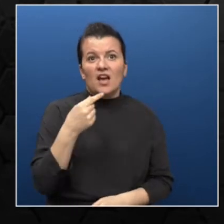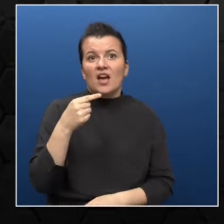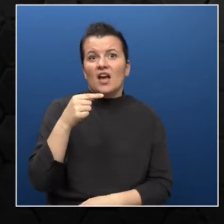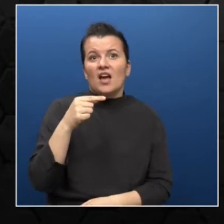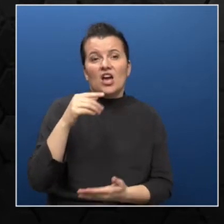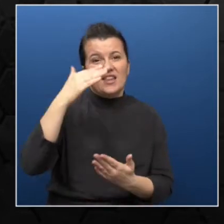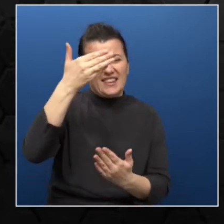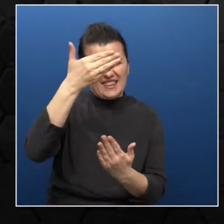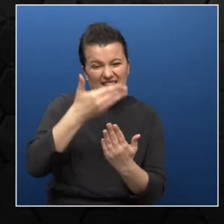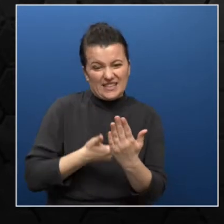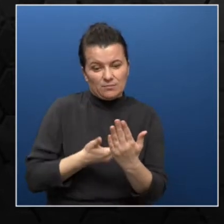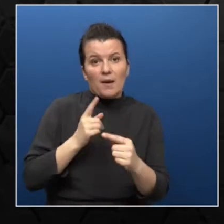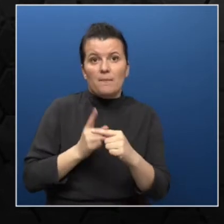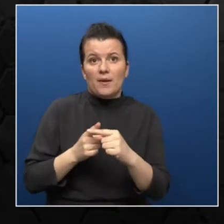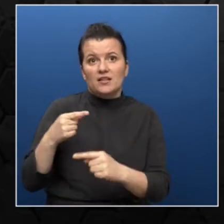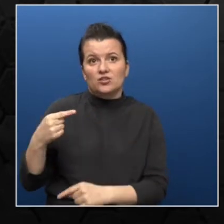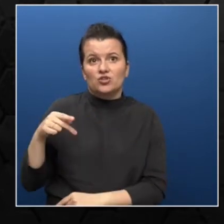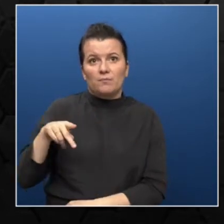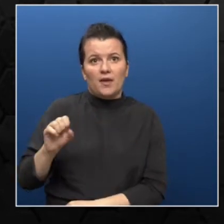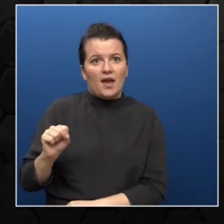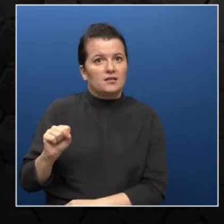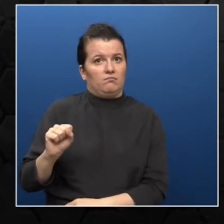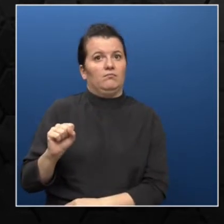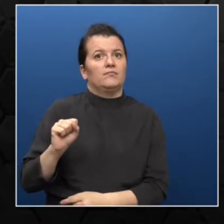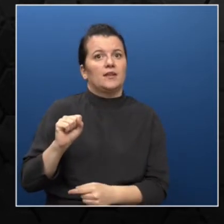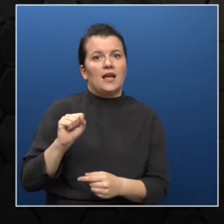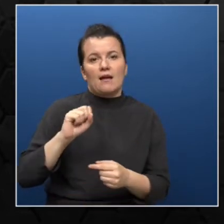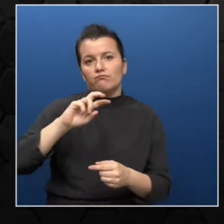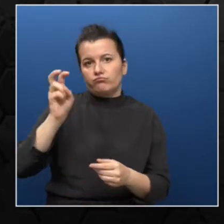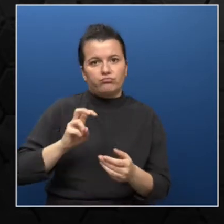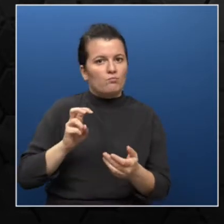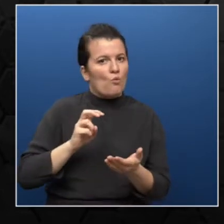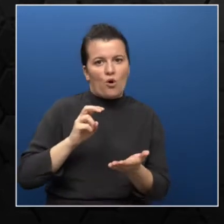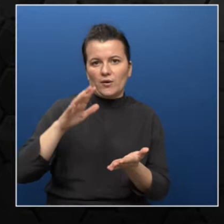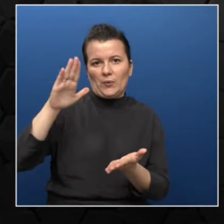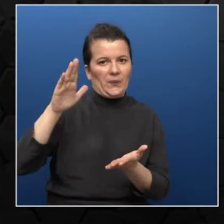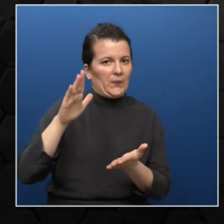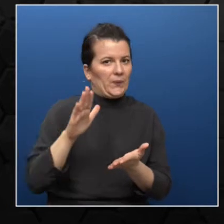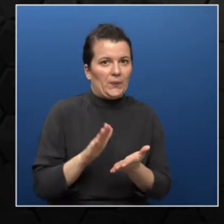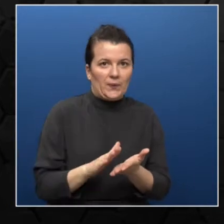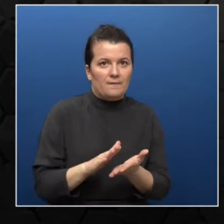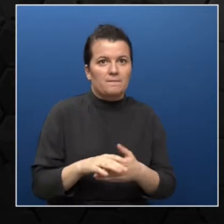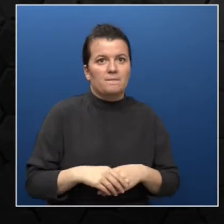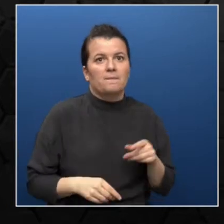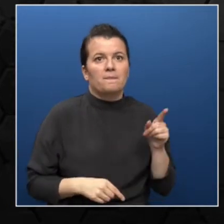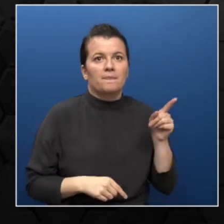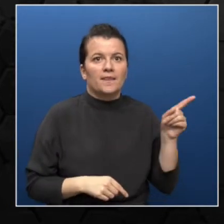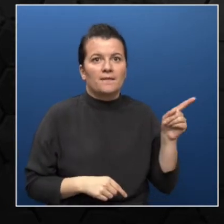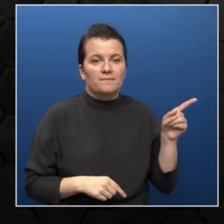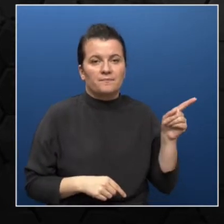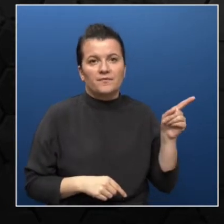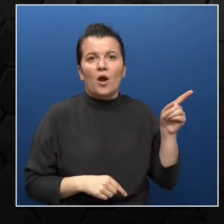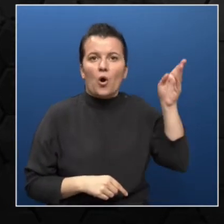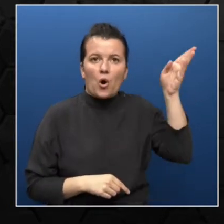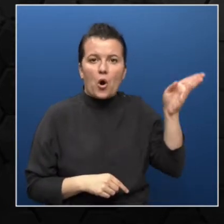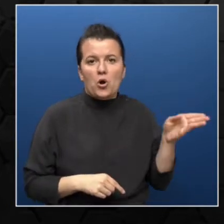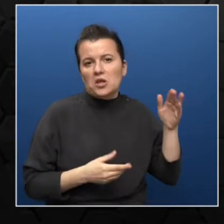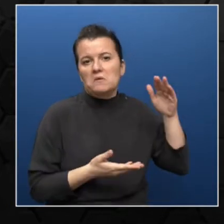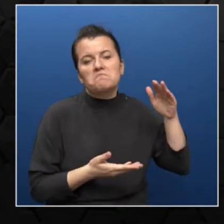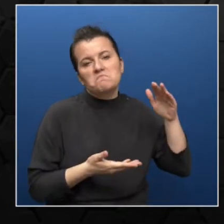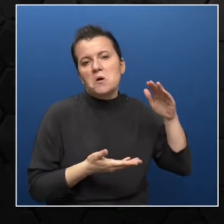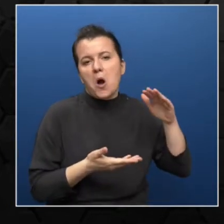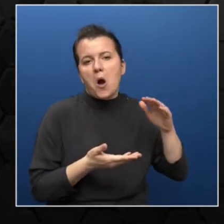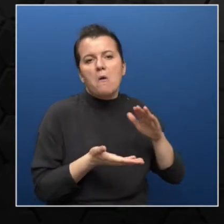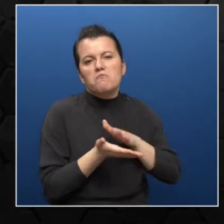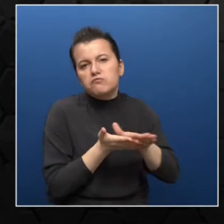of power, and sensors and CPUs do not tend to use so much power. So effectively, what deep